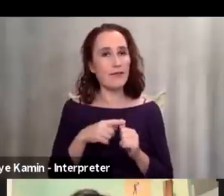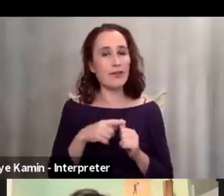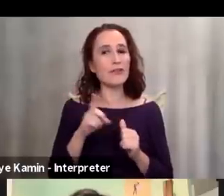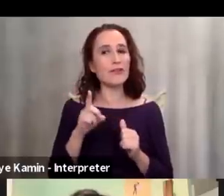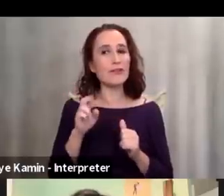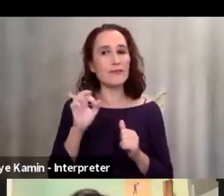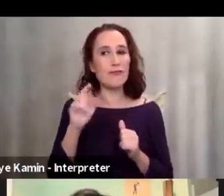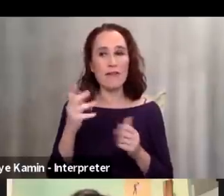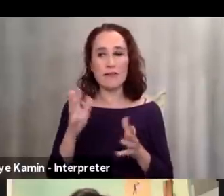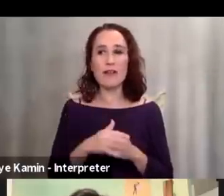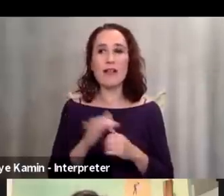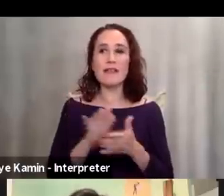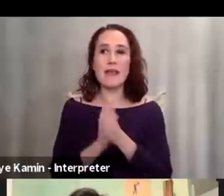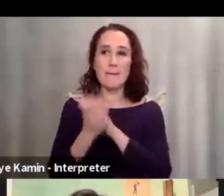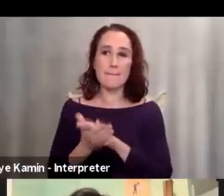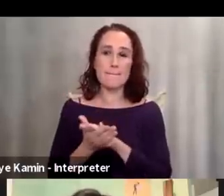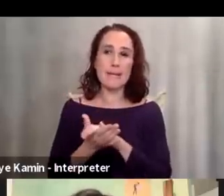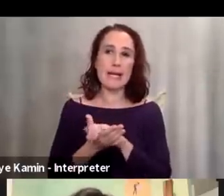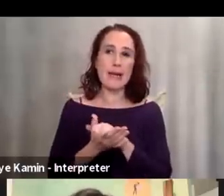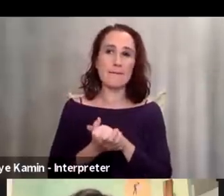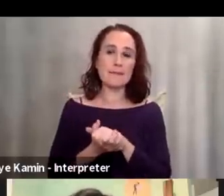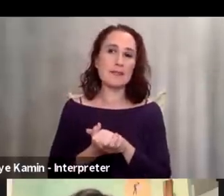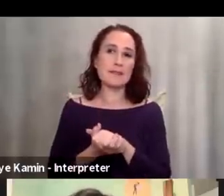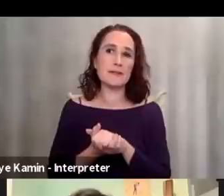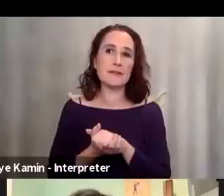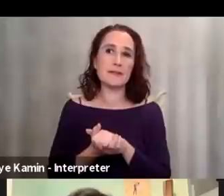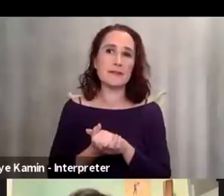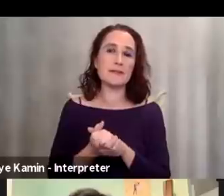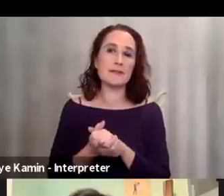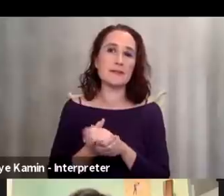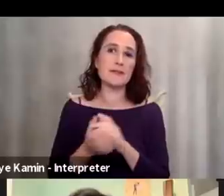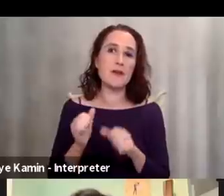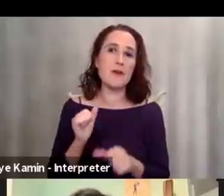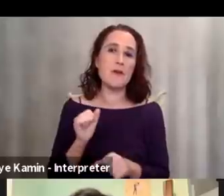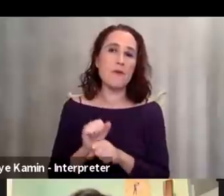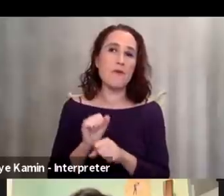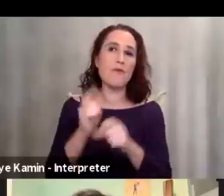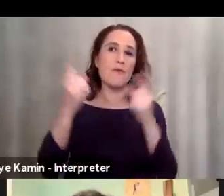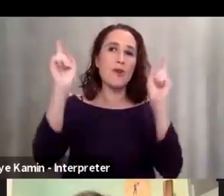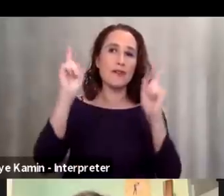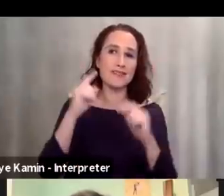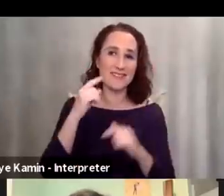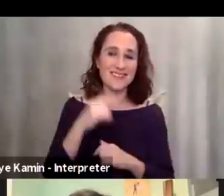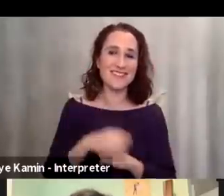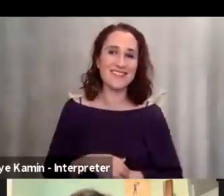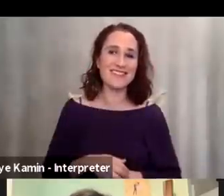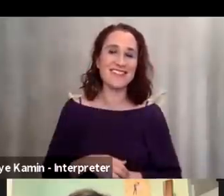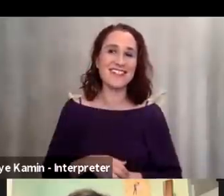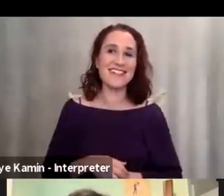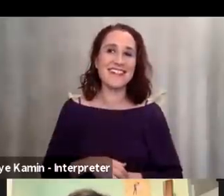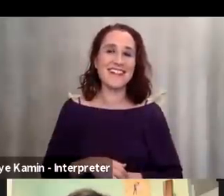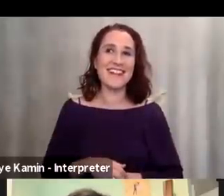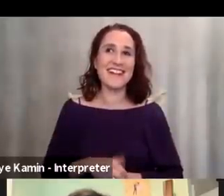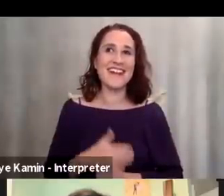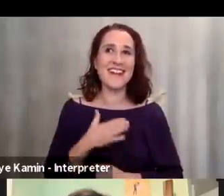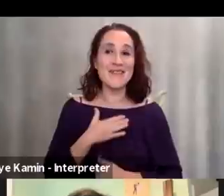that then just becomes something that is usually working for my story. And my stories in which, as Aisha was